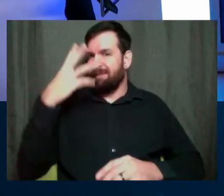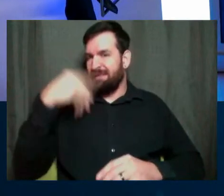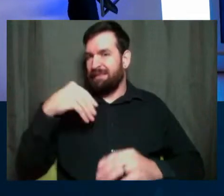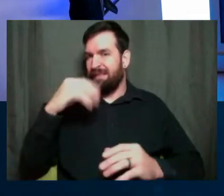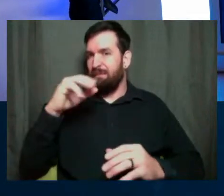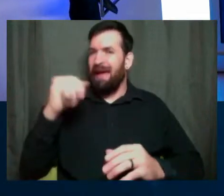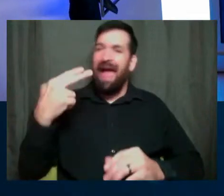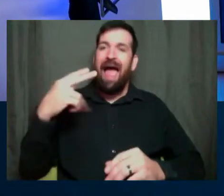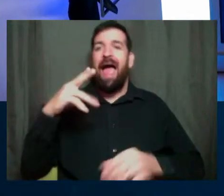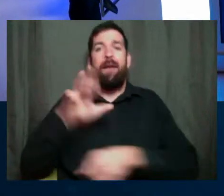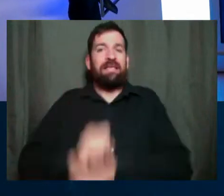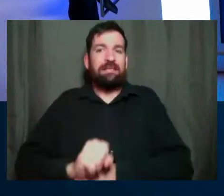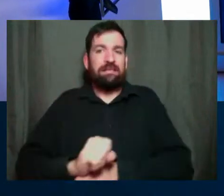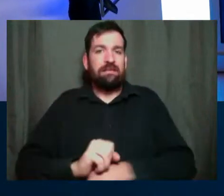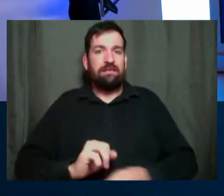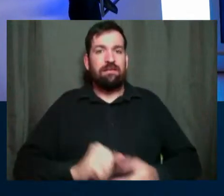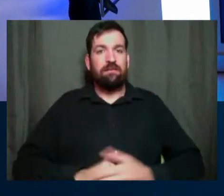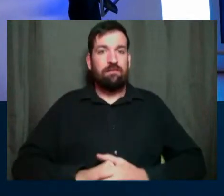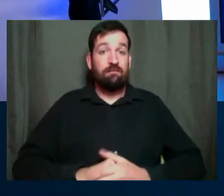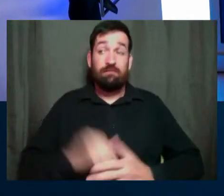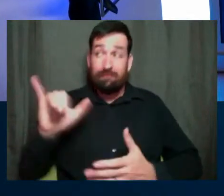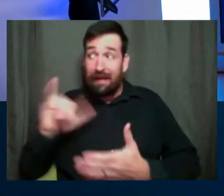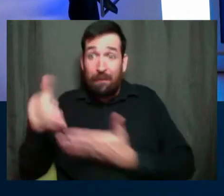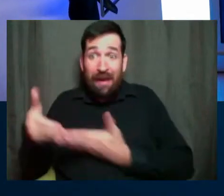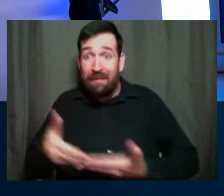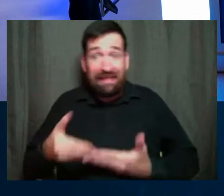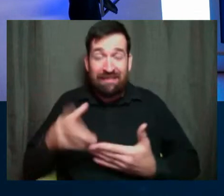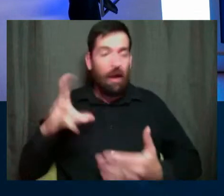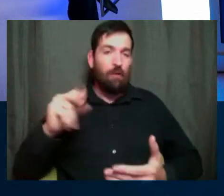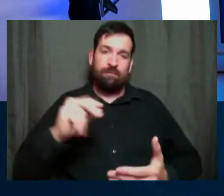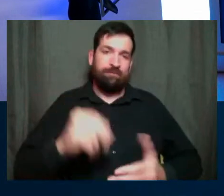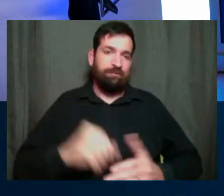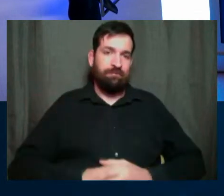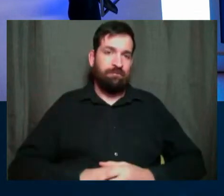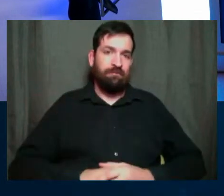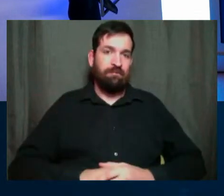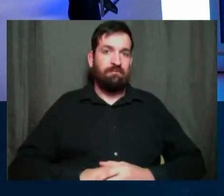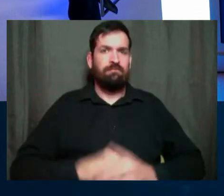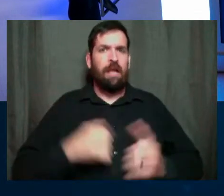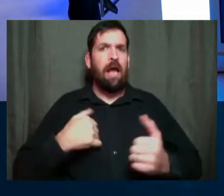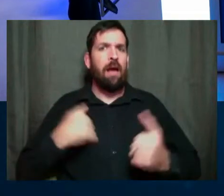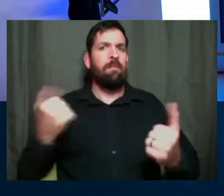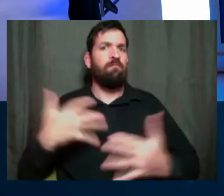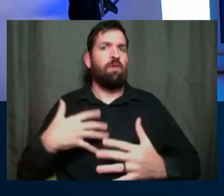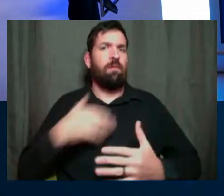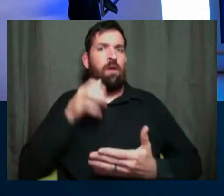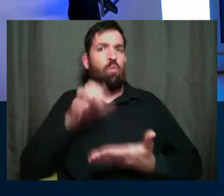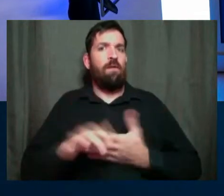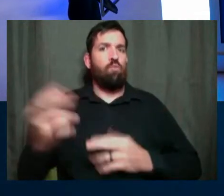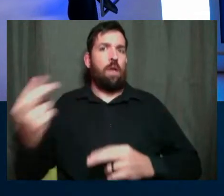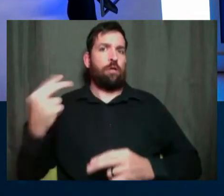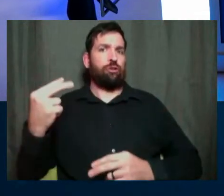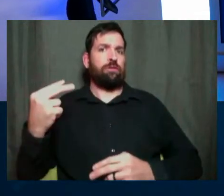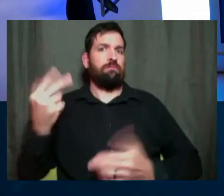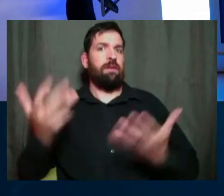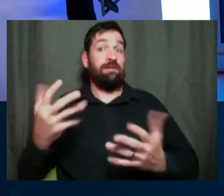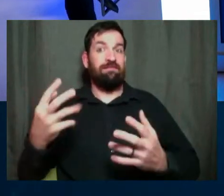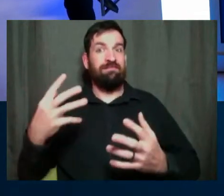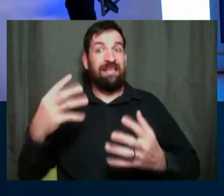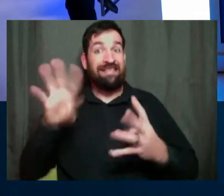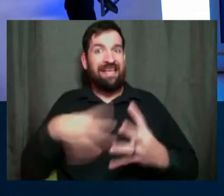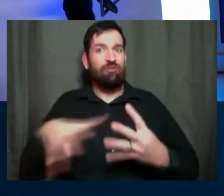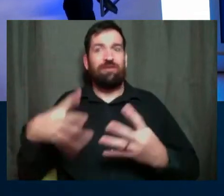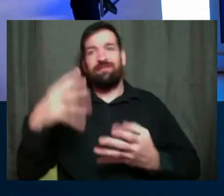do you just sleep well, like a baby? No, I don't. I'm afraid if my wife's watching this, she's probably scheduling me a sleep study right I now. bet.